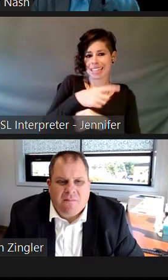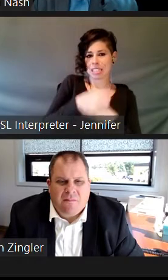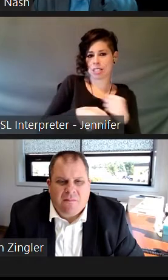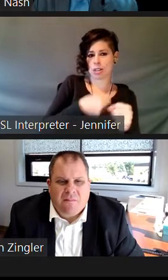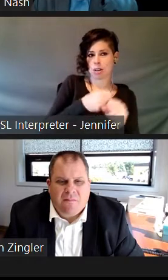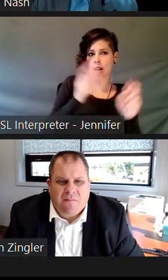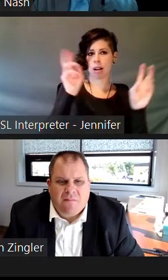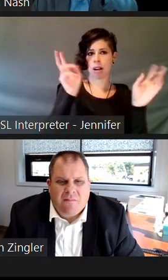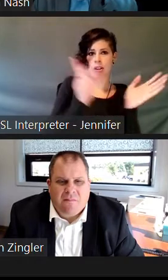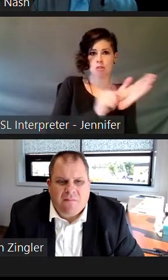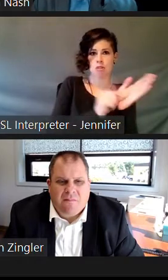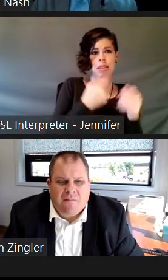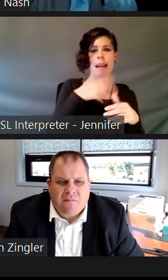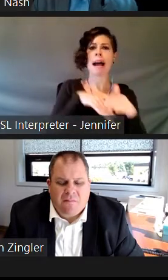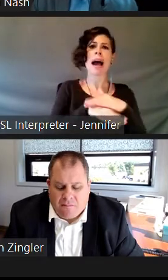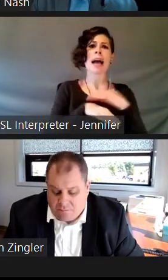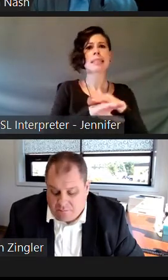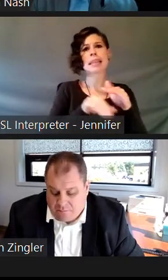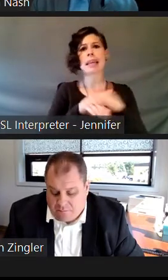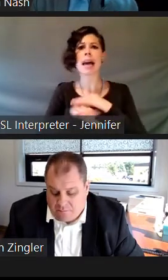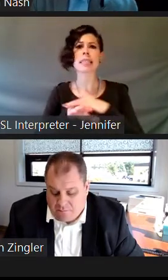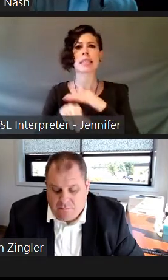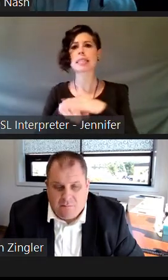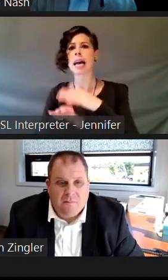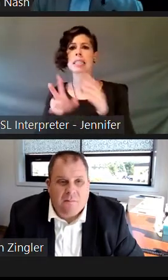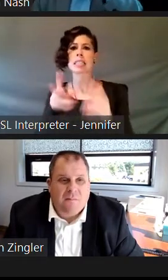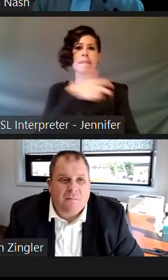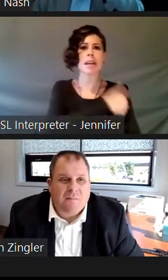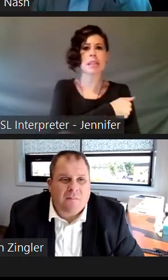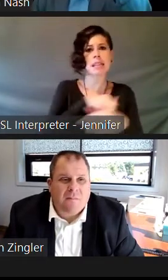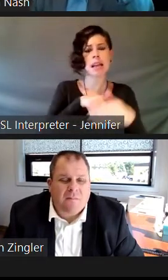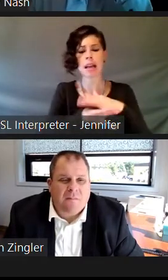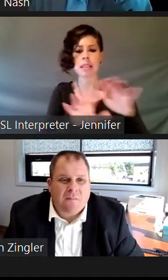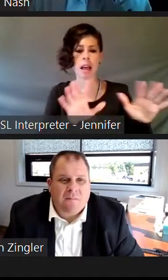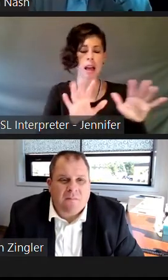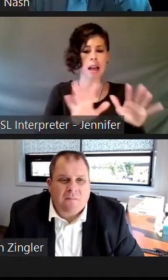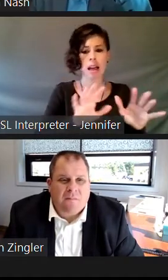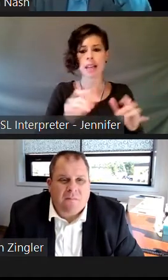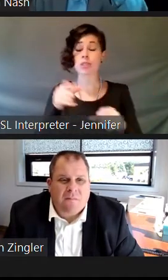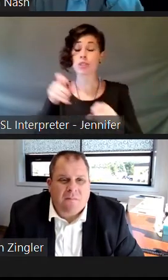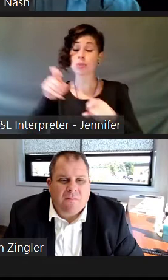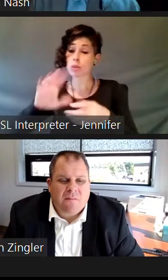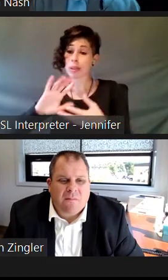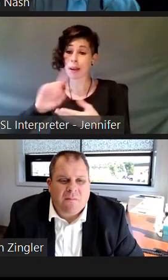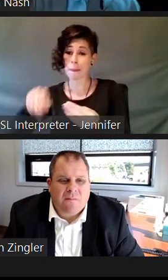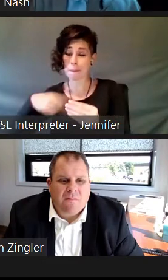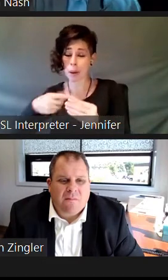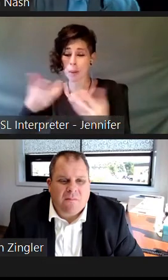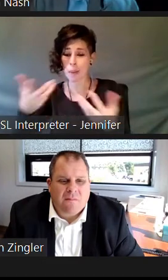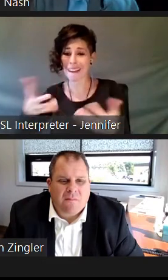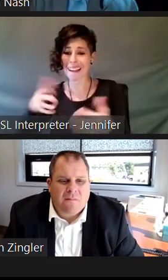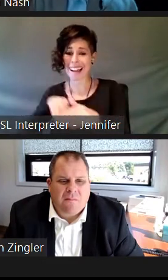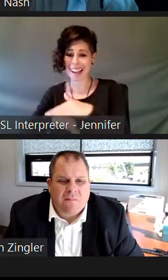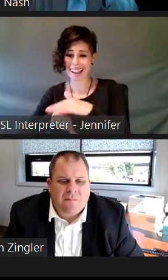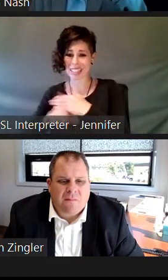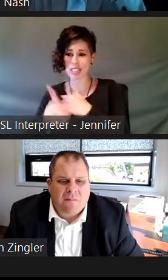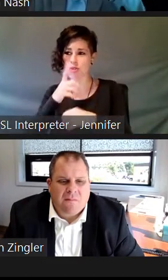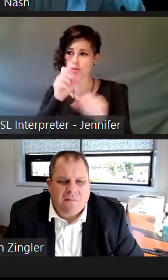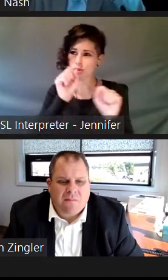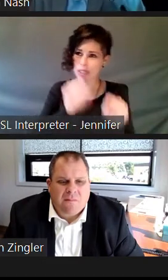about access to vaccines. And this was supposed to be a conversation about access to the vaccines and who could get them